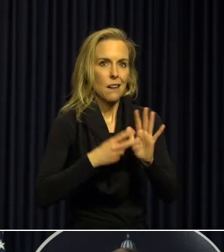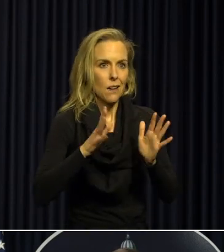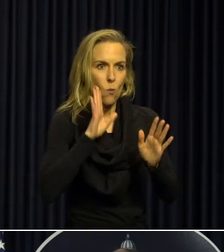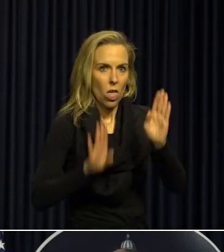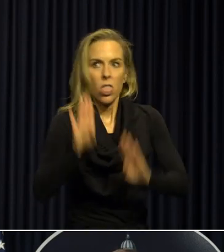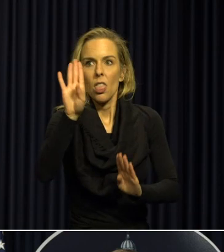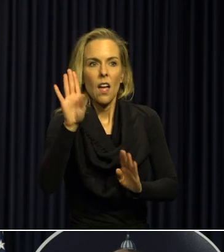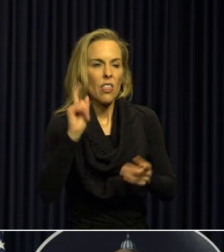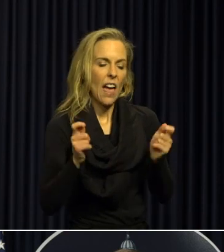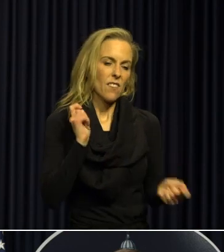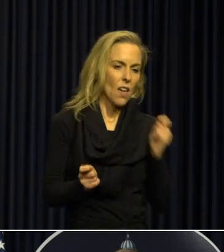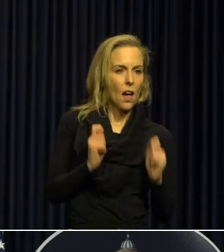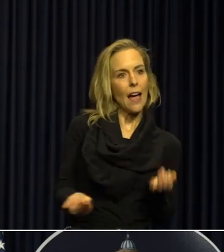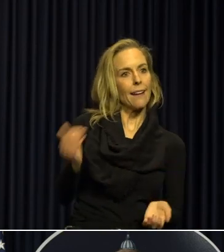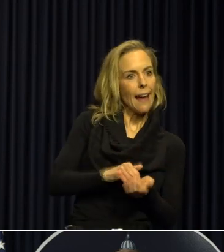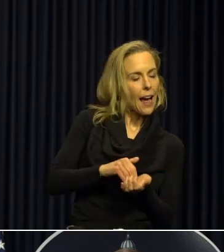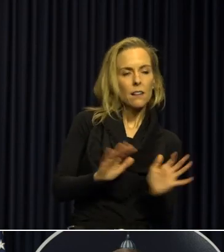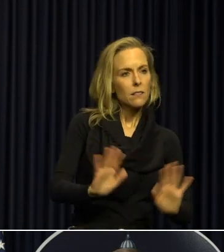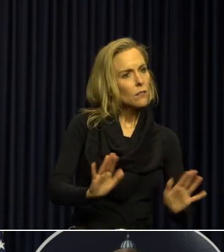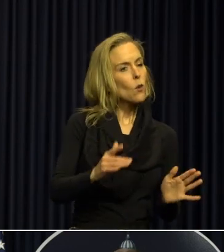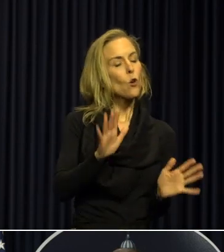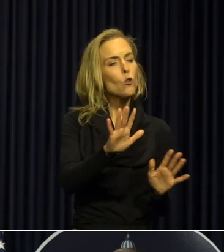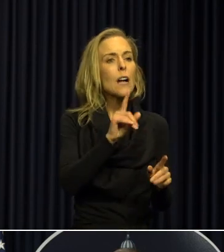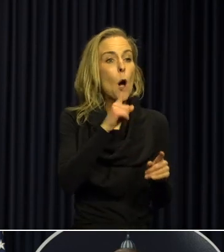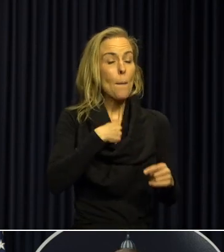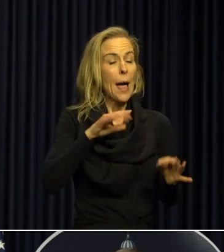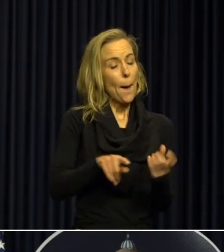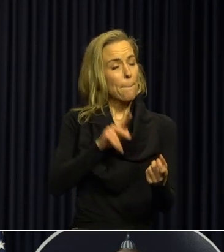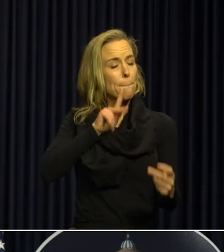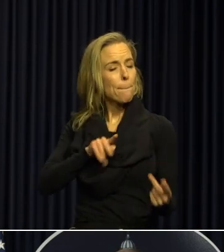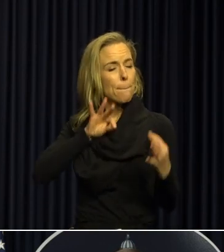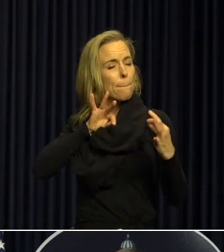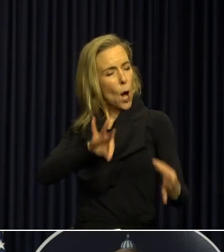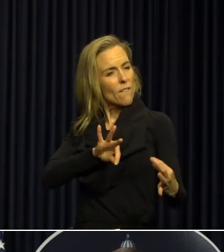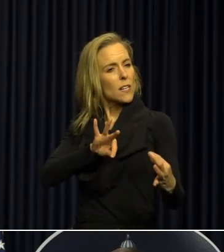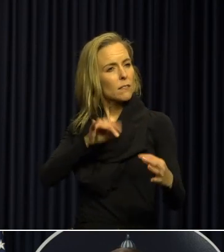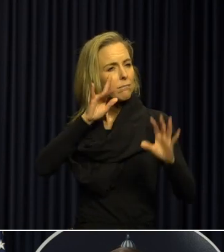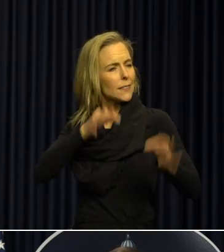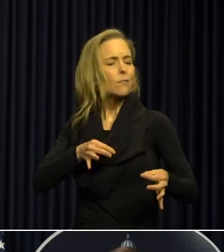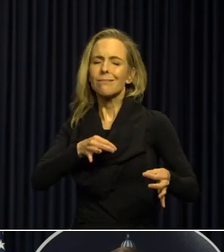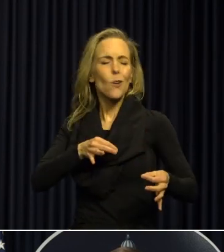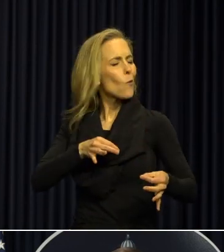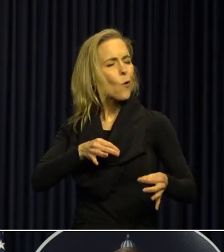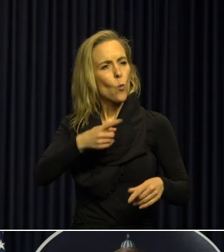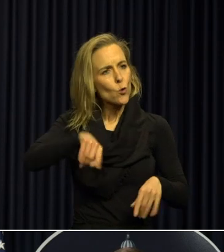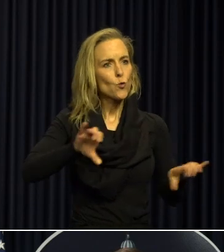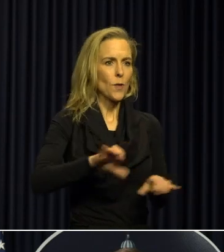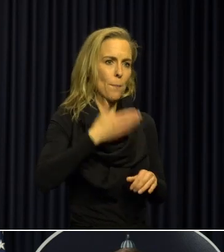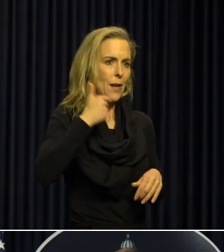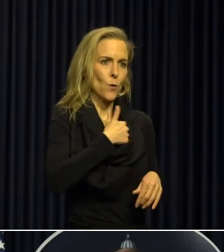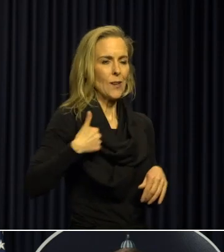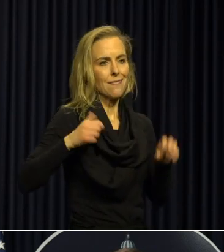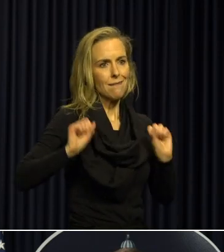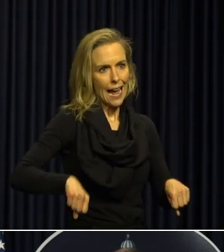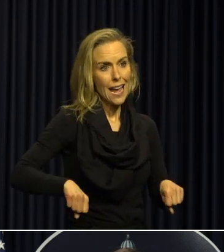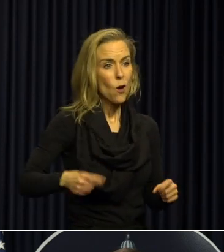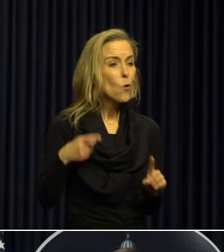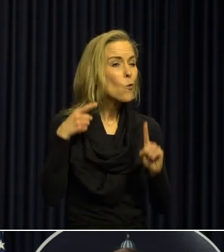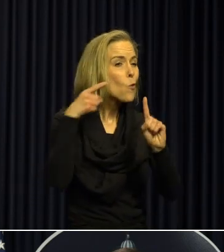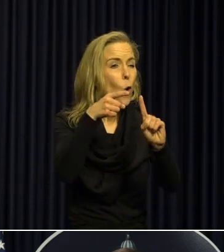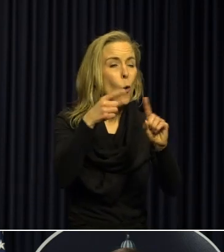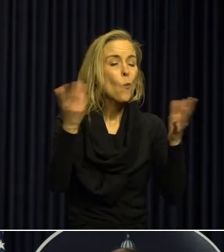adjust. So I'll admit, there are no perfect decisions, and we are all doing the best that we can. But our goal is